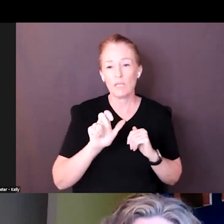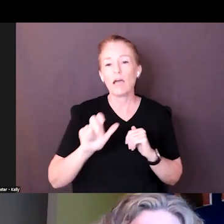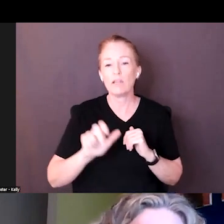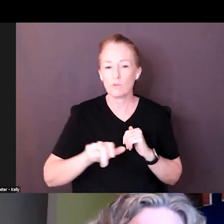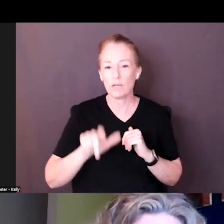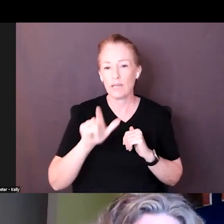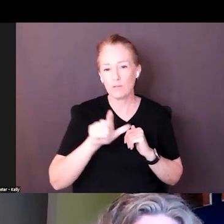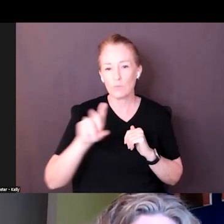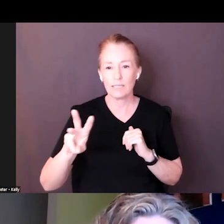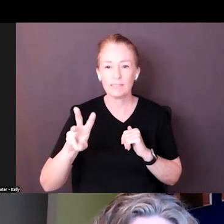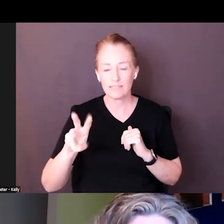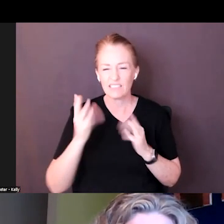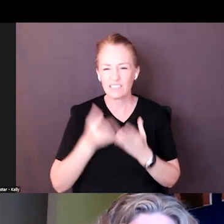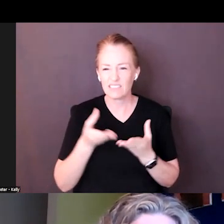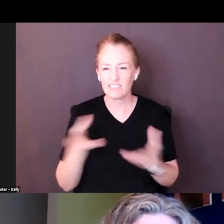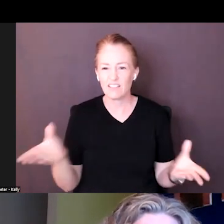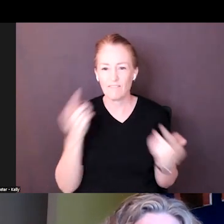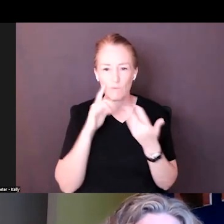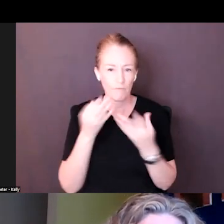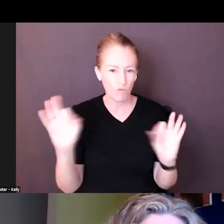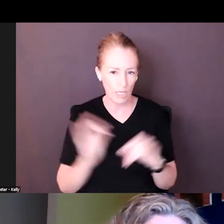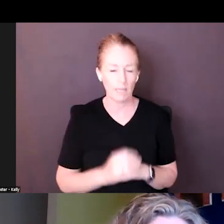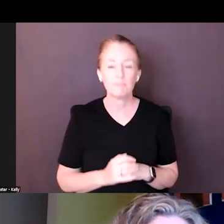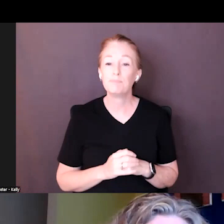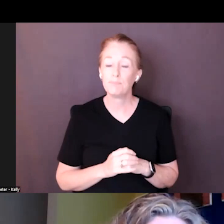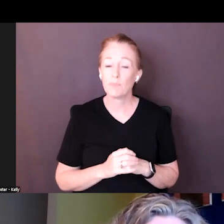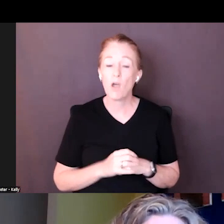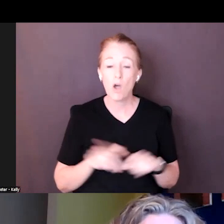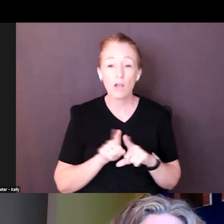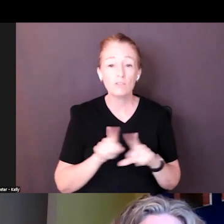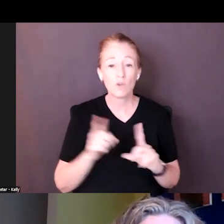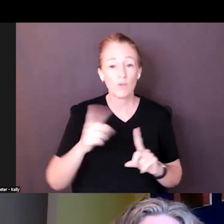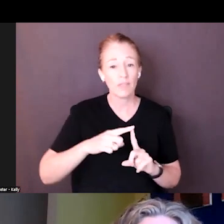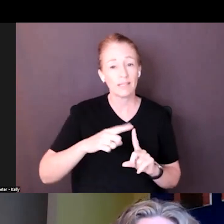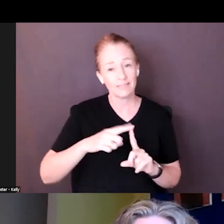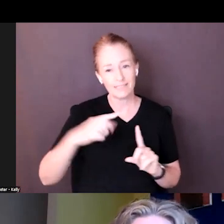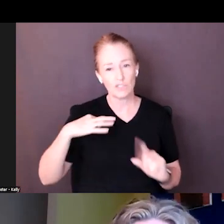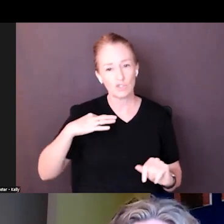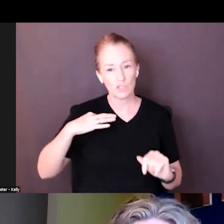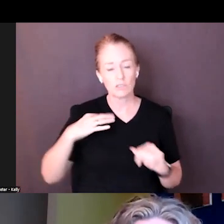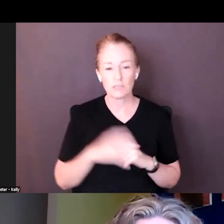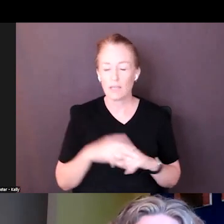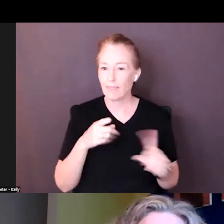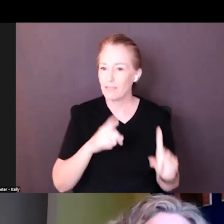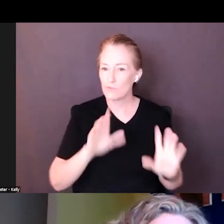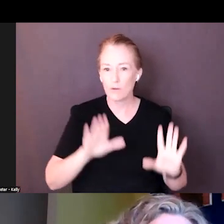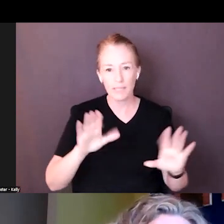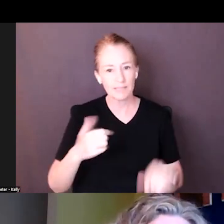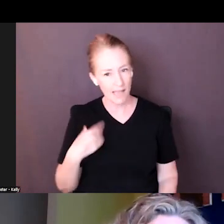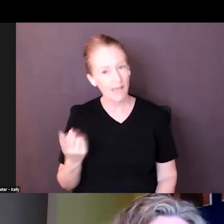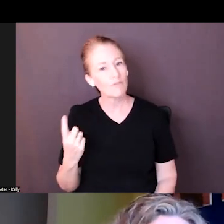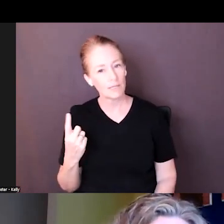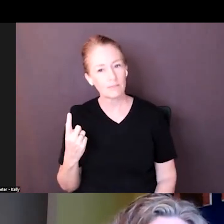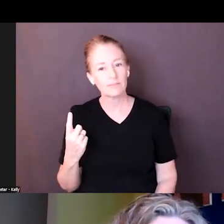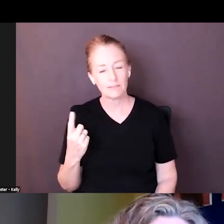free. Go for it. And we've got the t-shirts. Now these t-shirts are great. I have one,